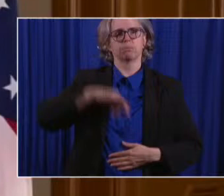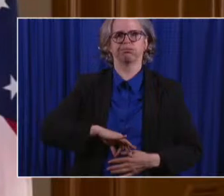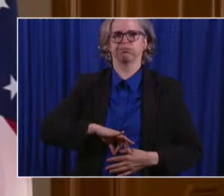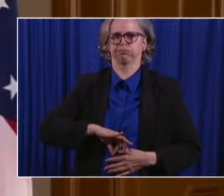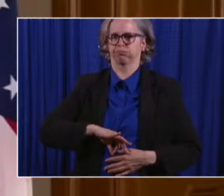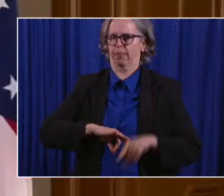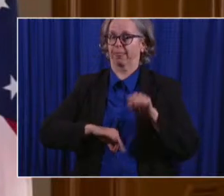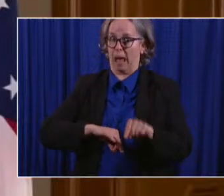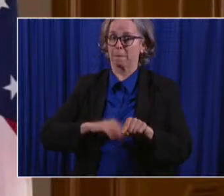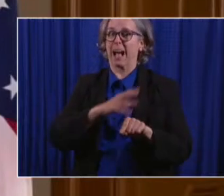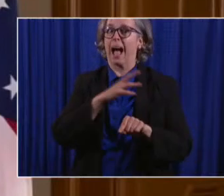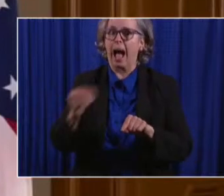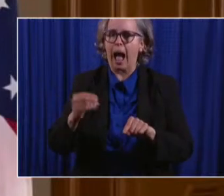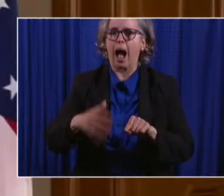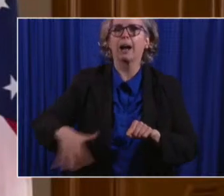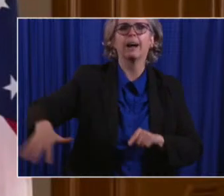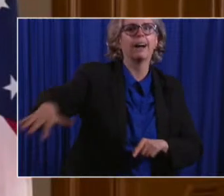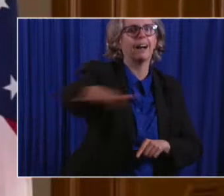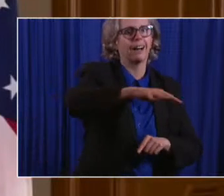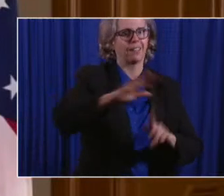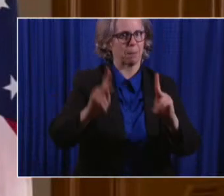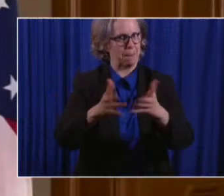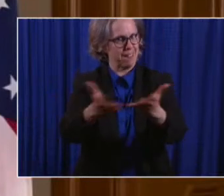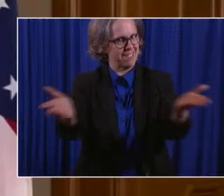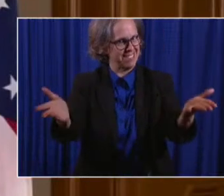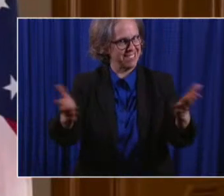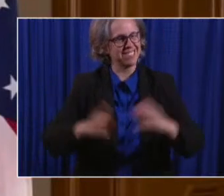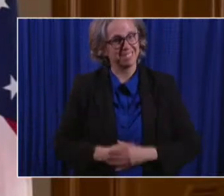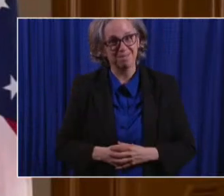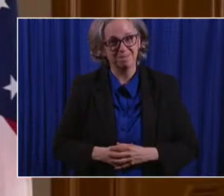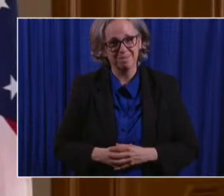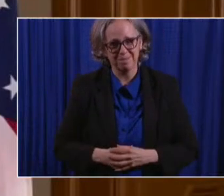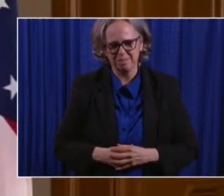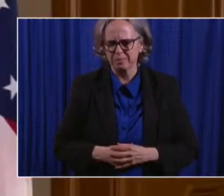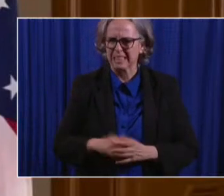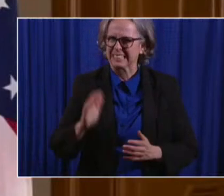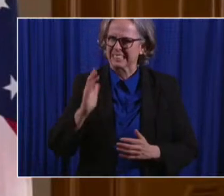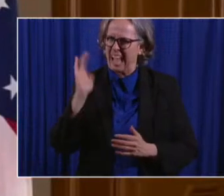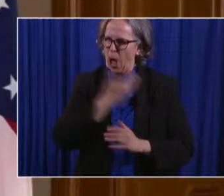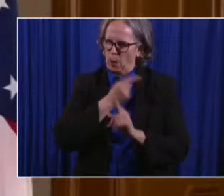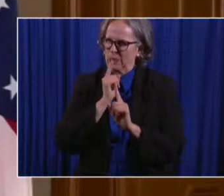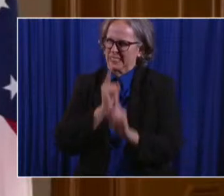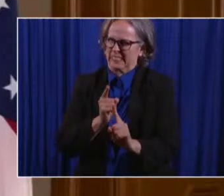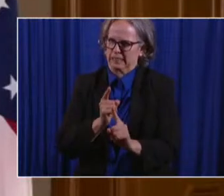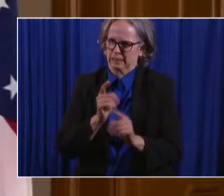also has great benefit for the rest of us. And that's what we've been trying to do.